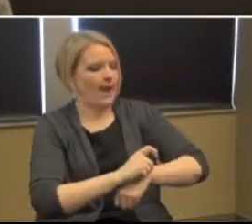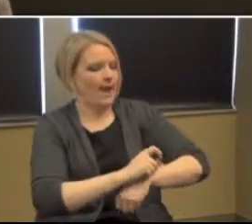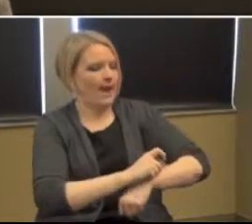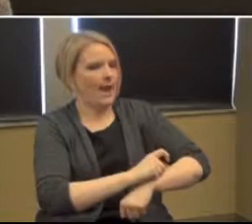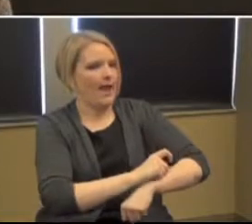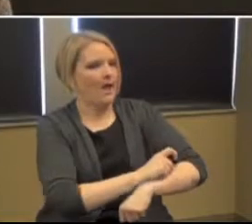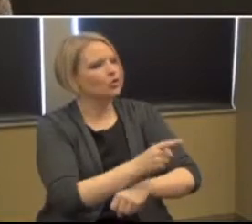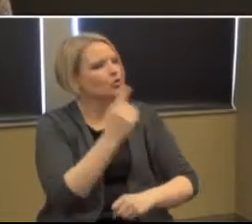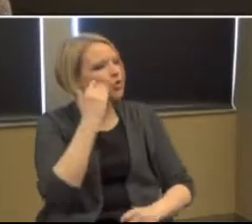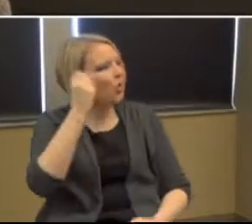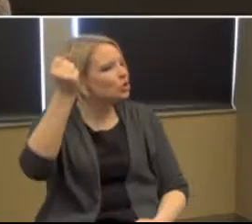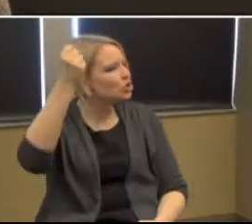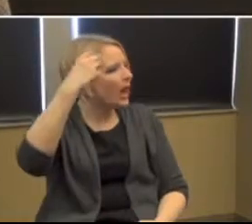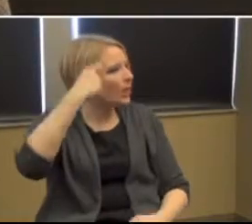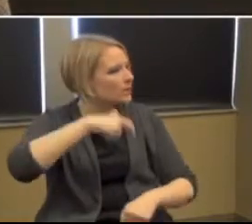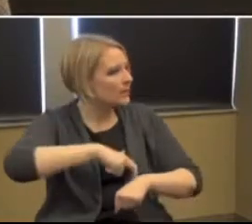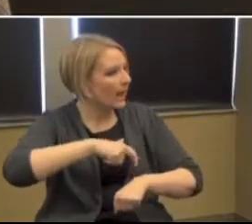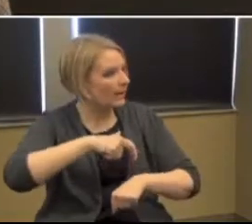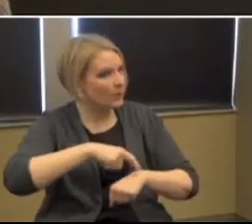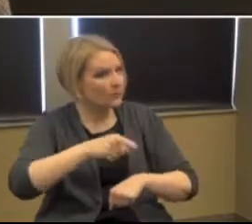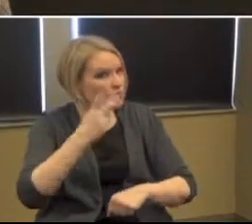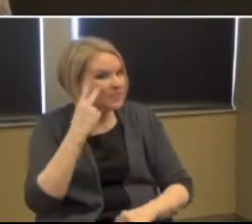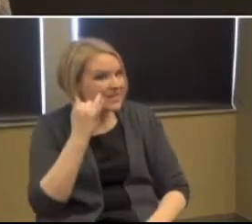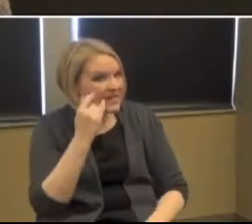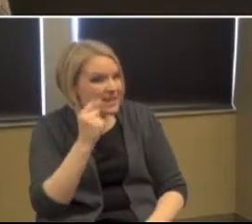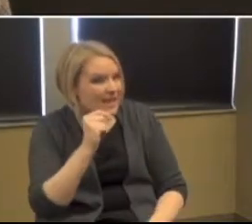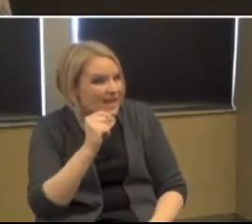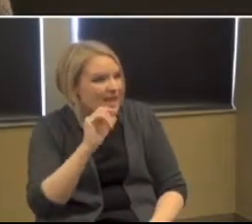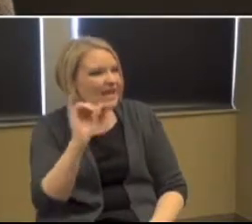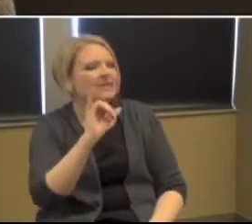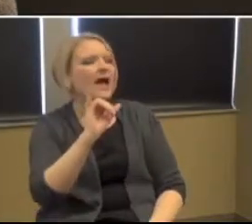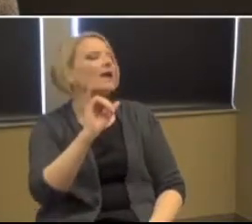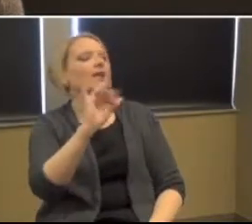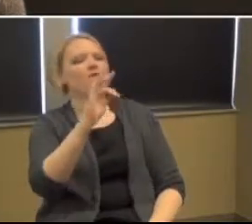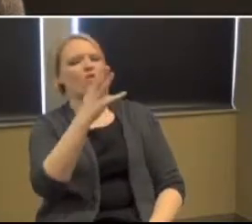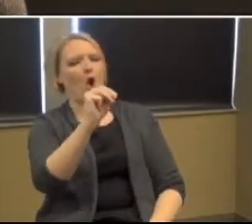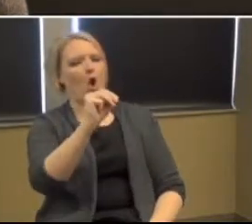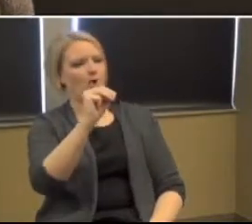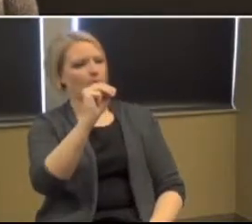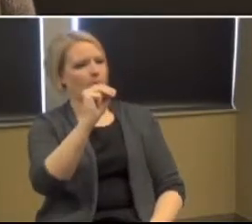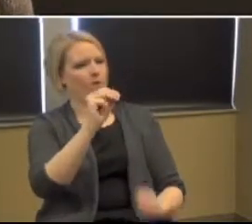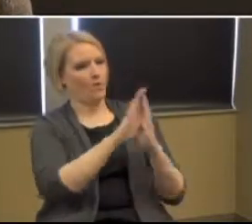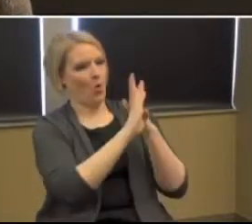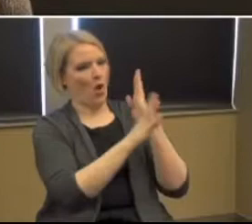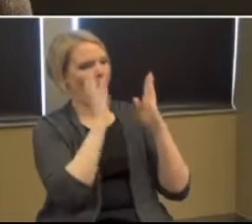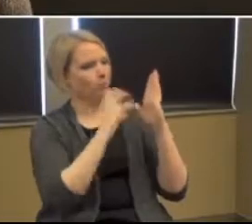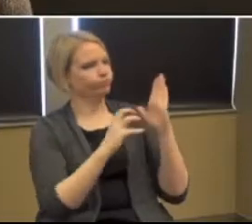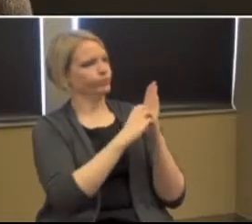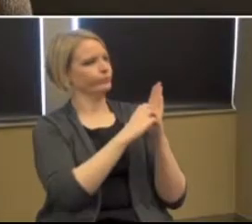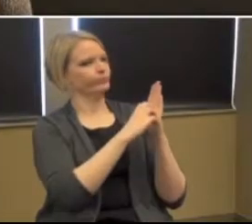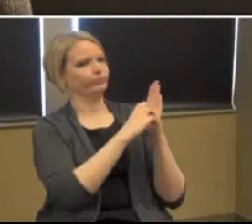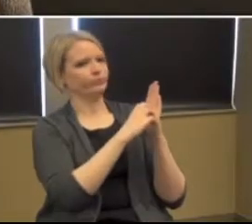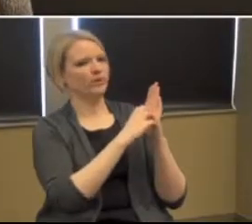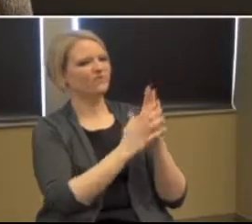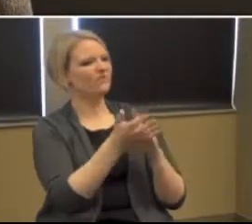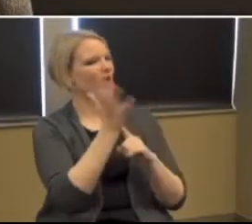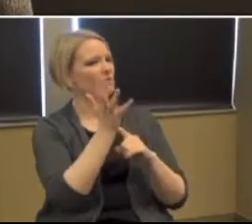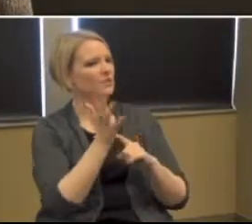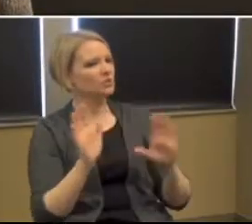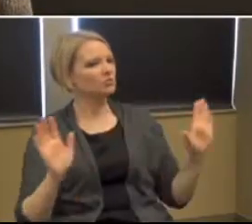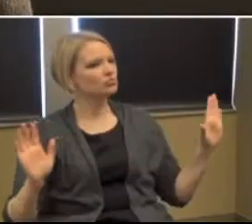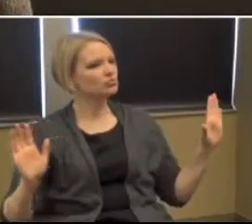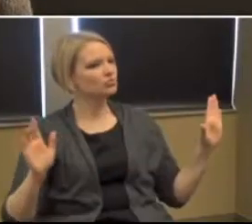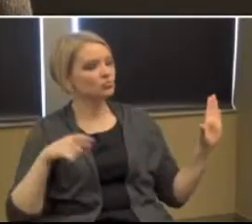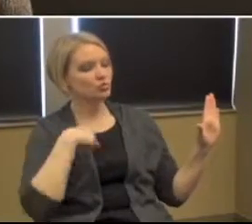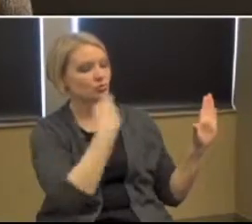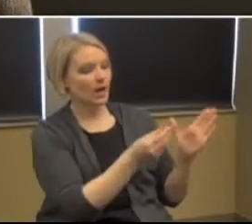timer. Have you seen it? No. It's like foam, and it suction cups to your wall of your shower, and it's 5 minutes. And